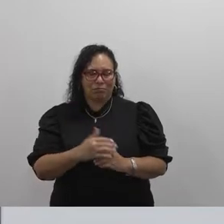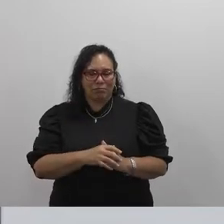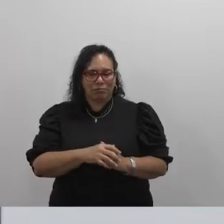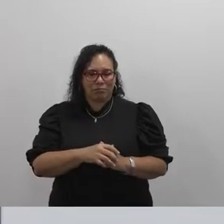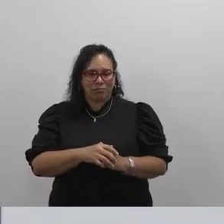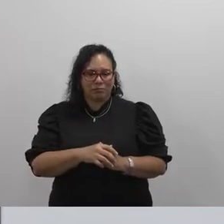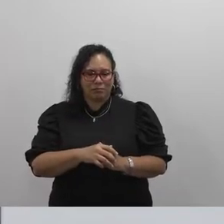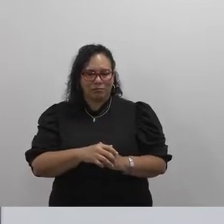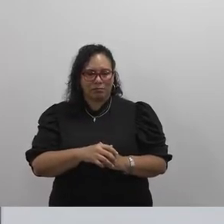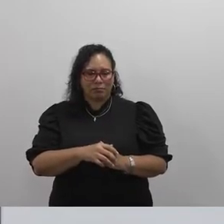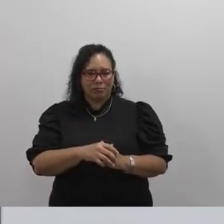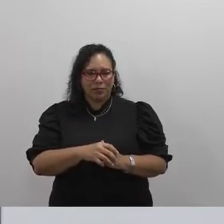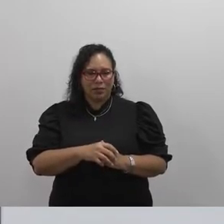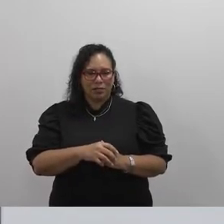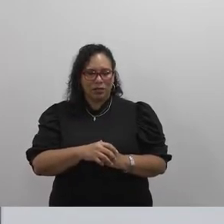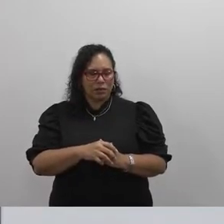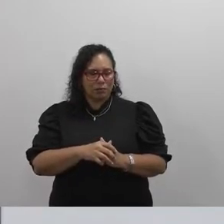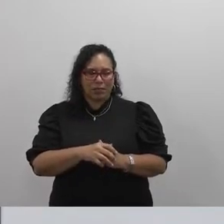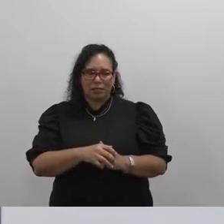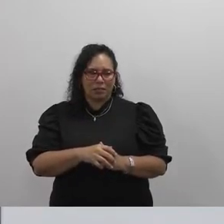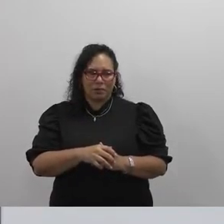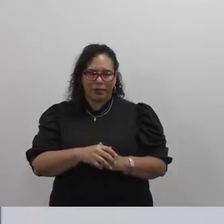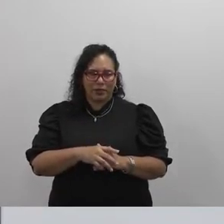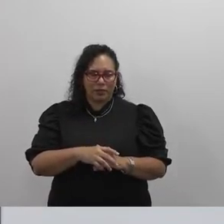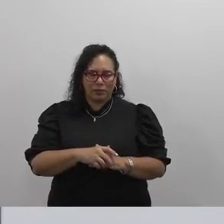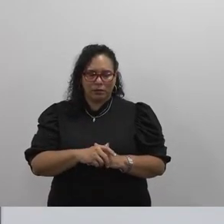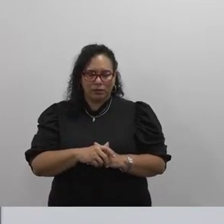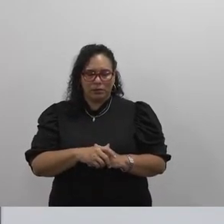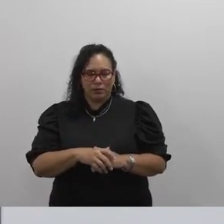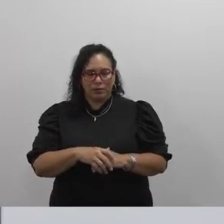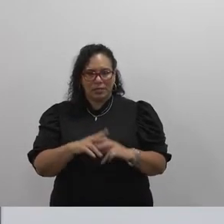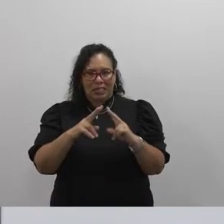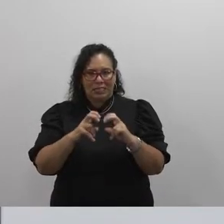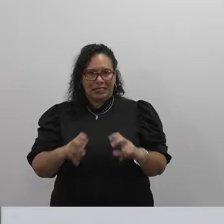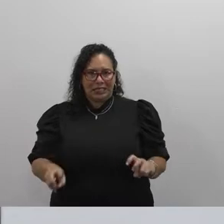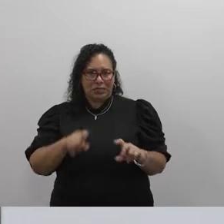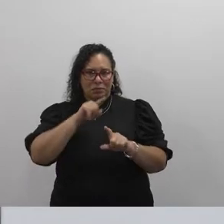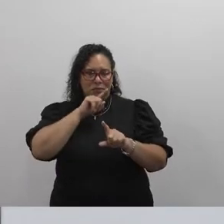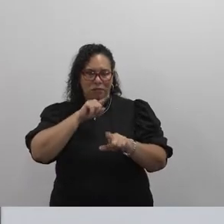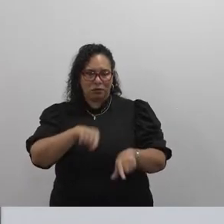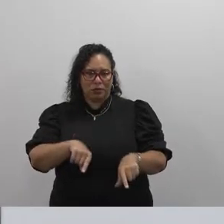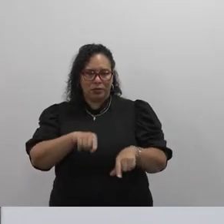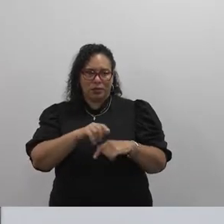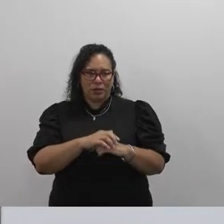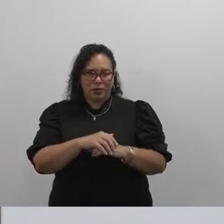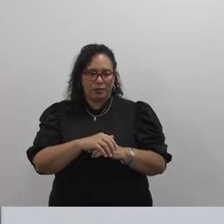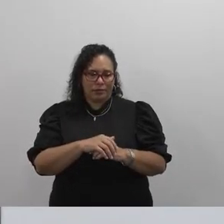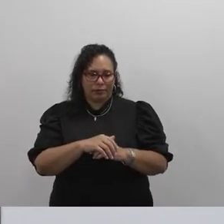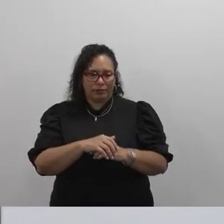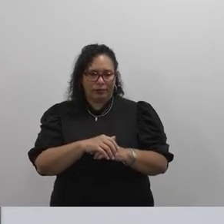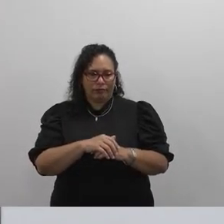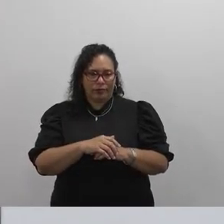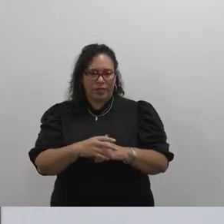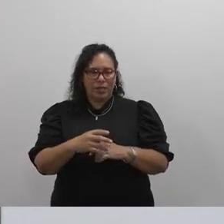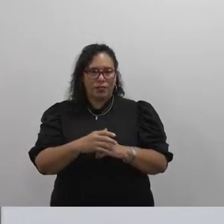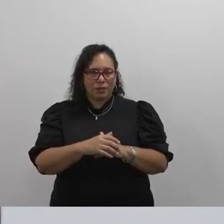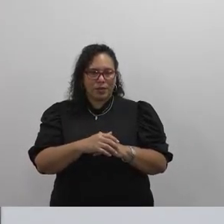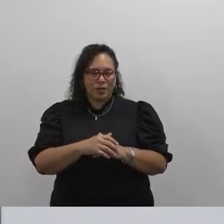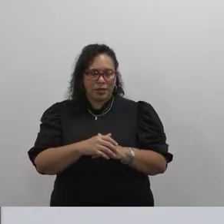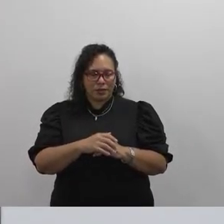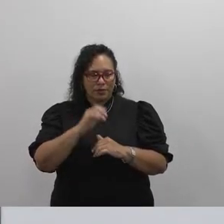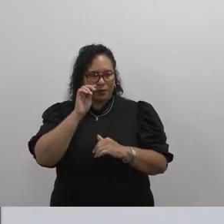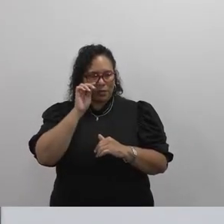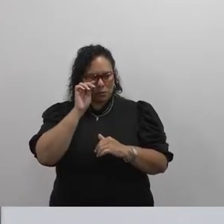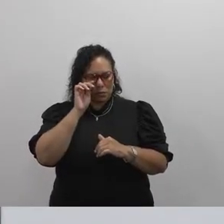So if you just kind of peruse through the master plan, those site assessment reports, you might see those particular themes repeated over and